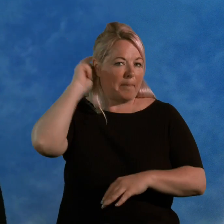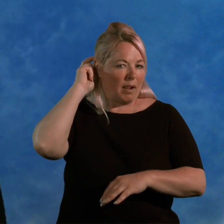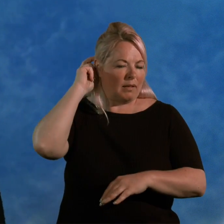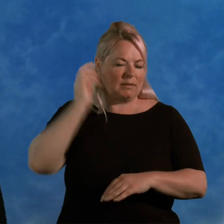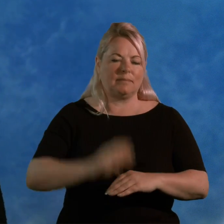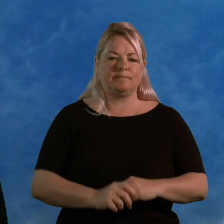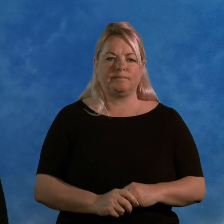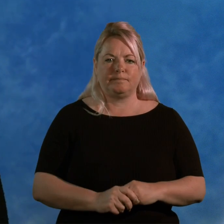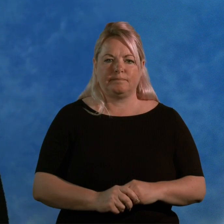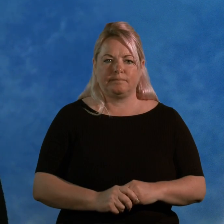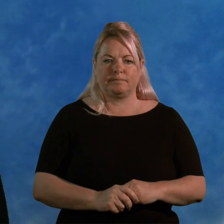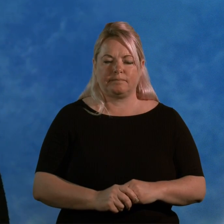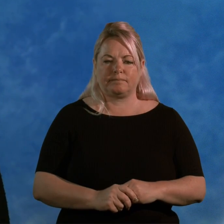implant.